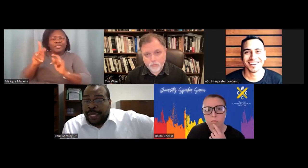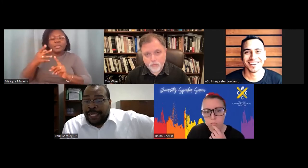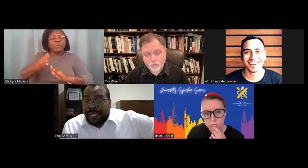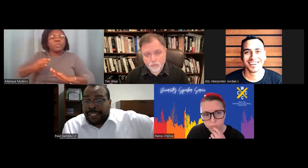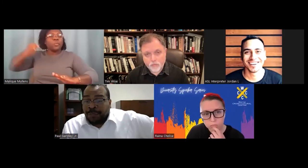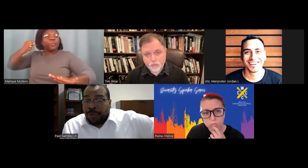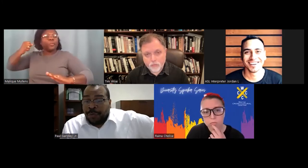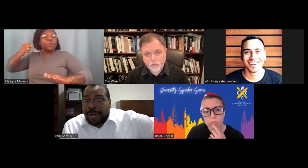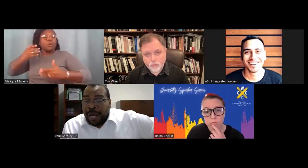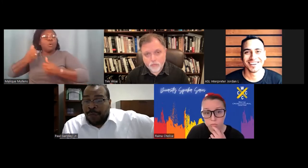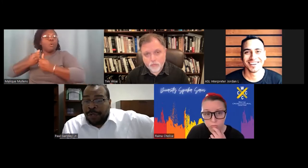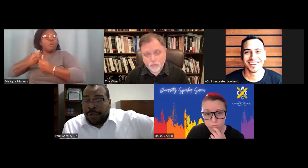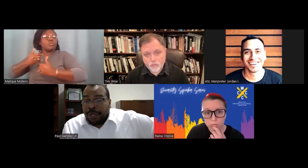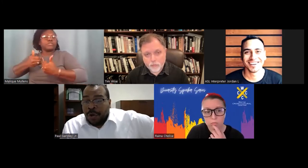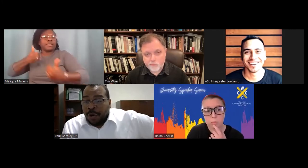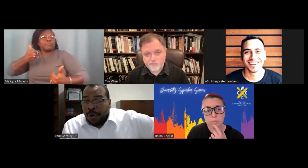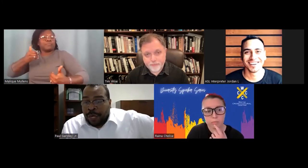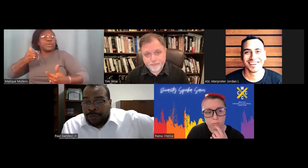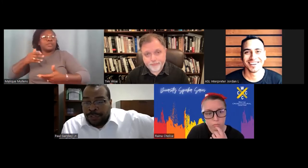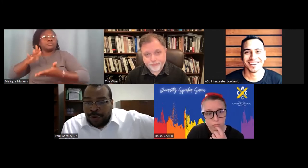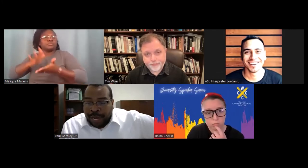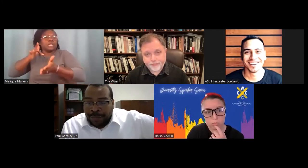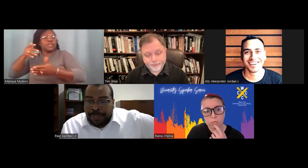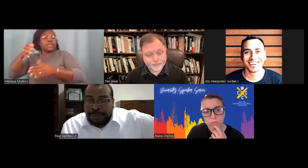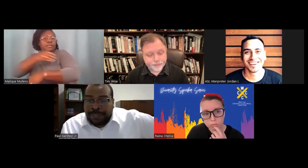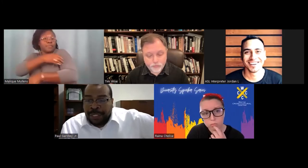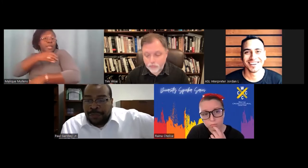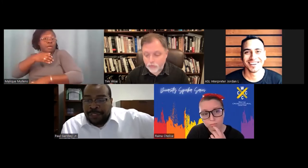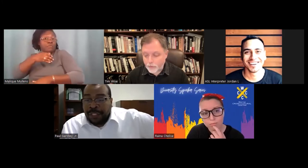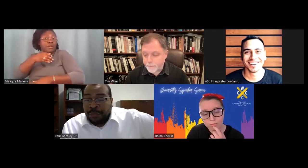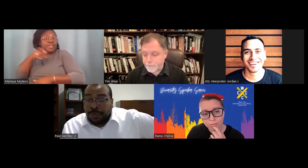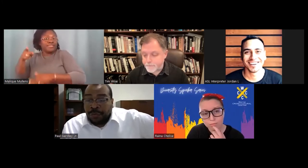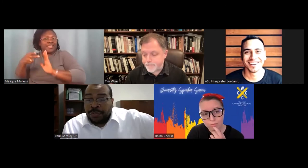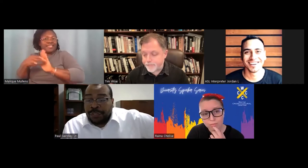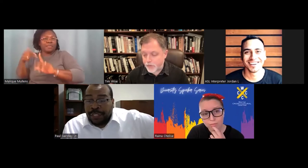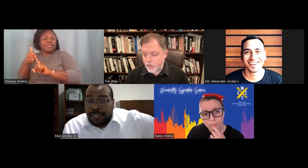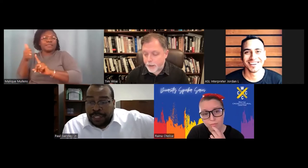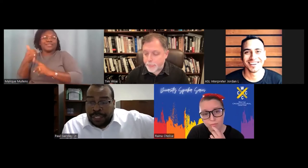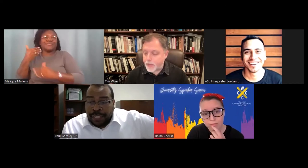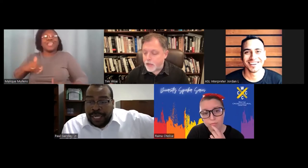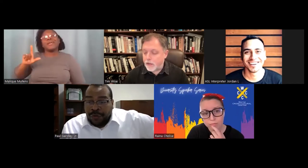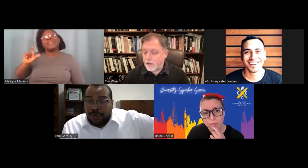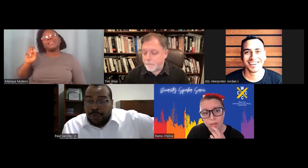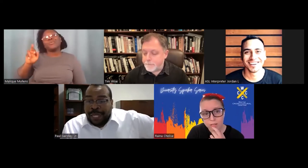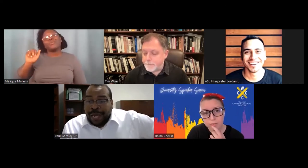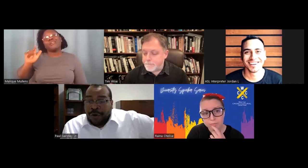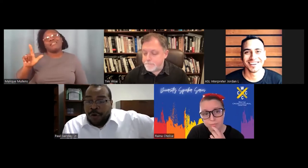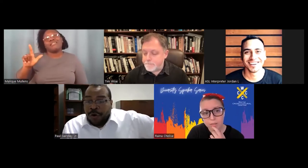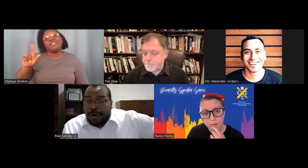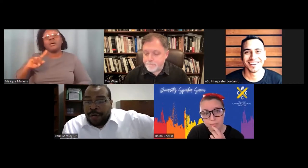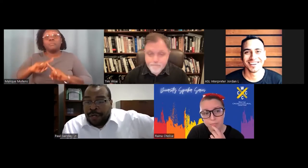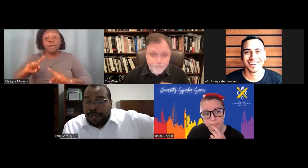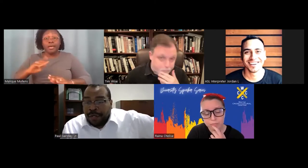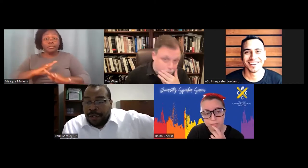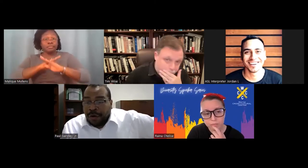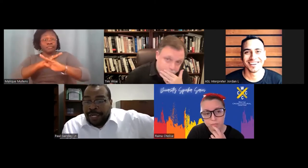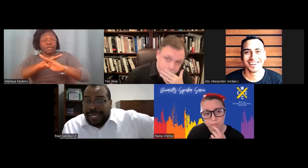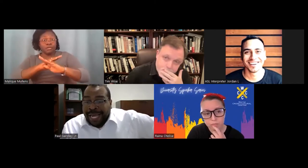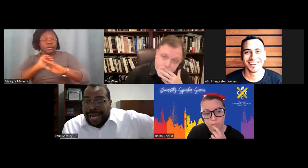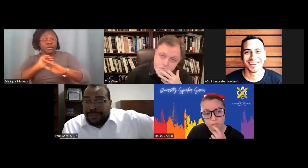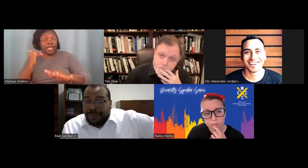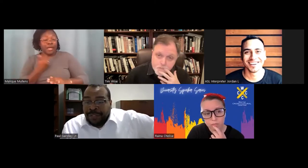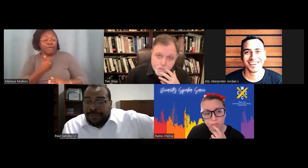abuse, and exploit power while describing themselves as liberals? Yeah. Yet who block or